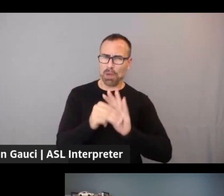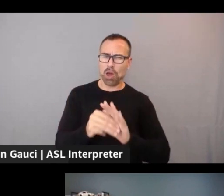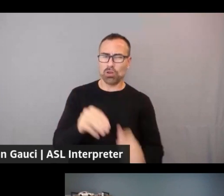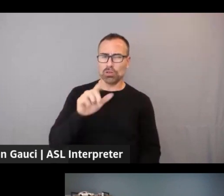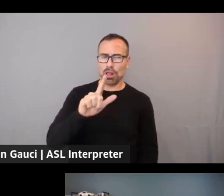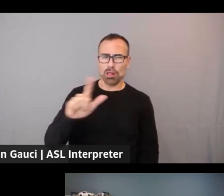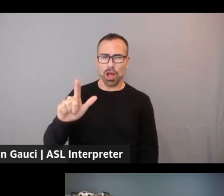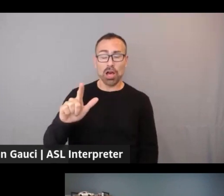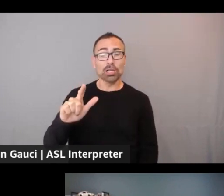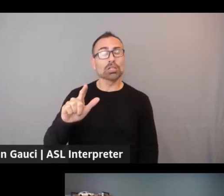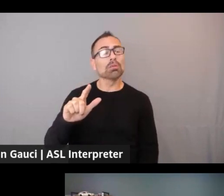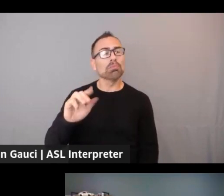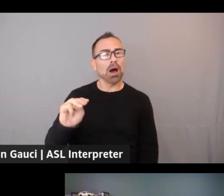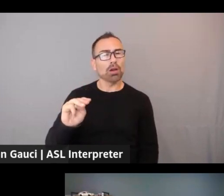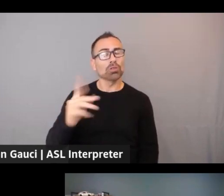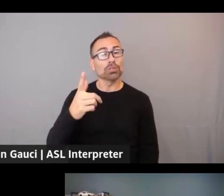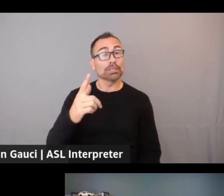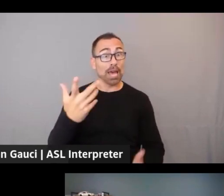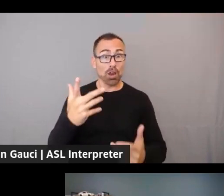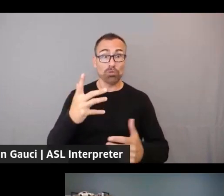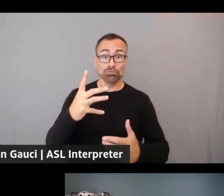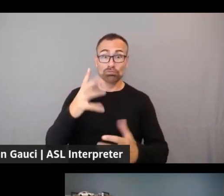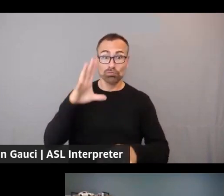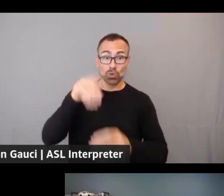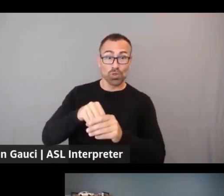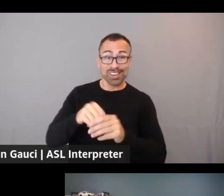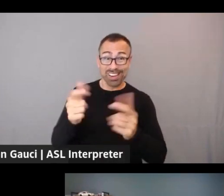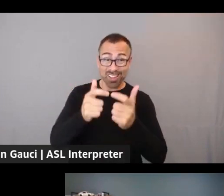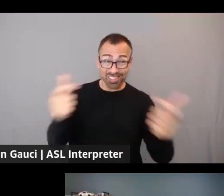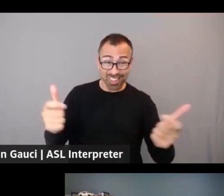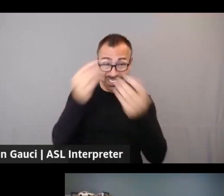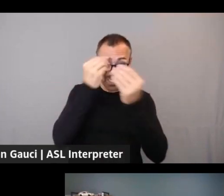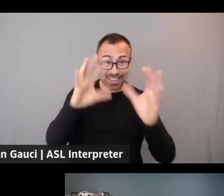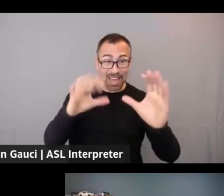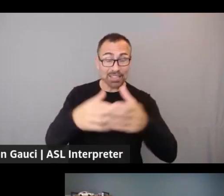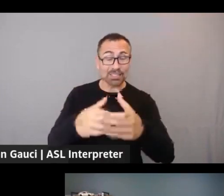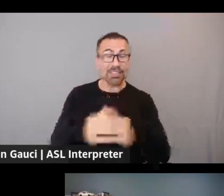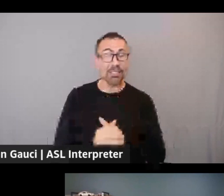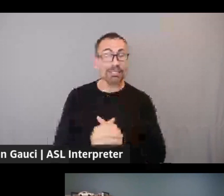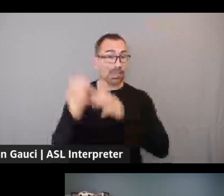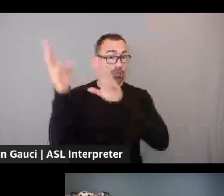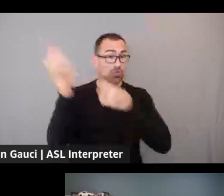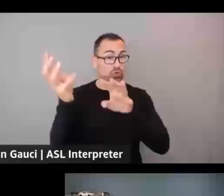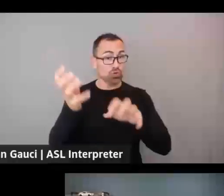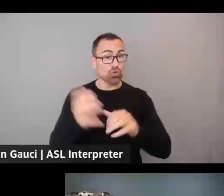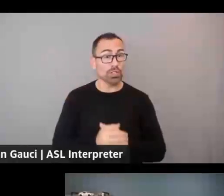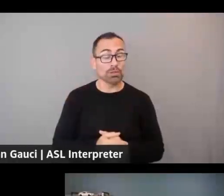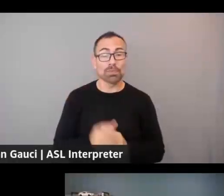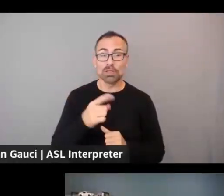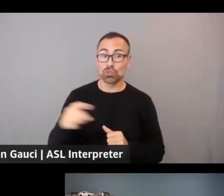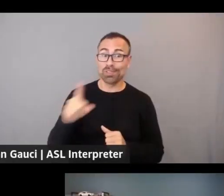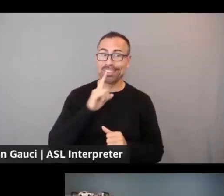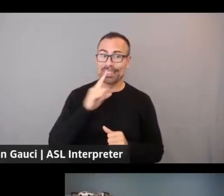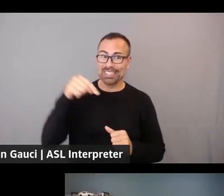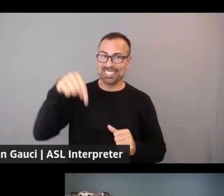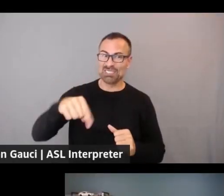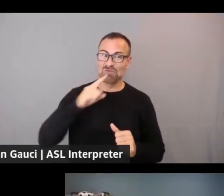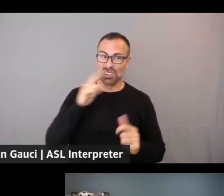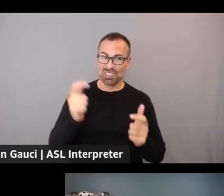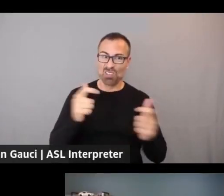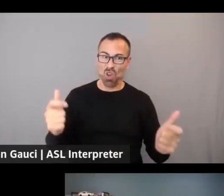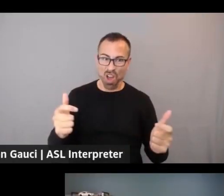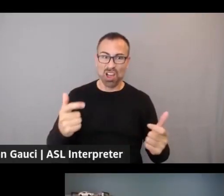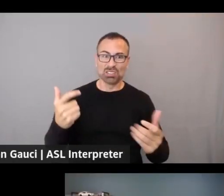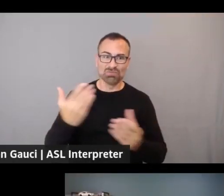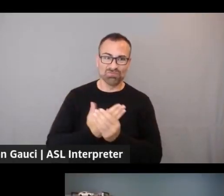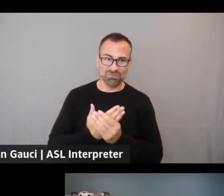set. And because of the fact that it's trained on the large data set, they are very large in size. And